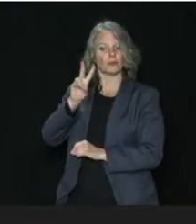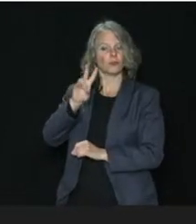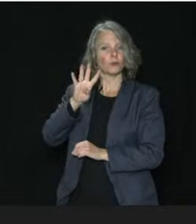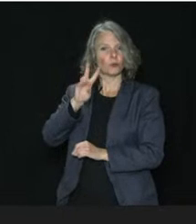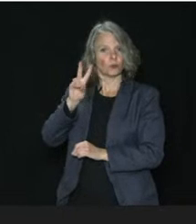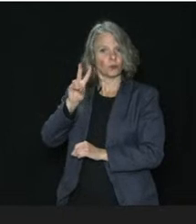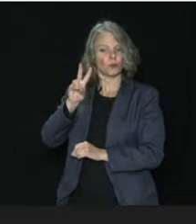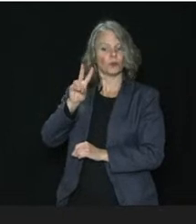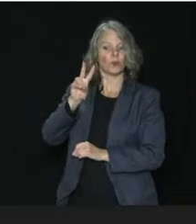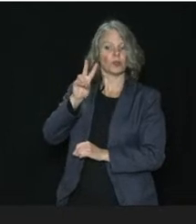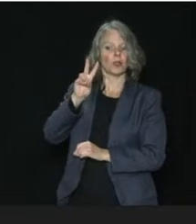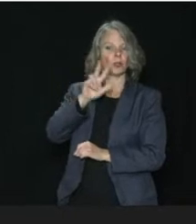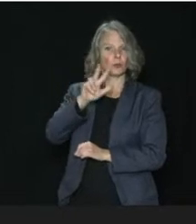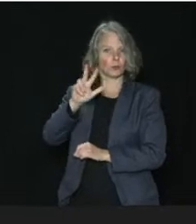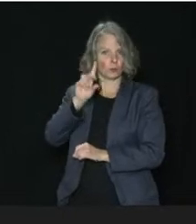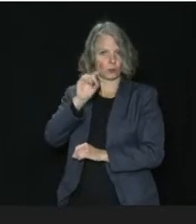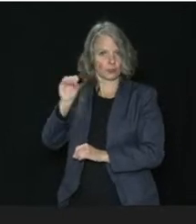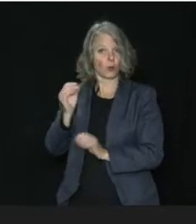1-855-242-3310,